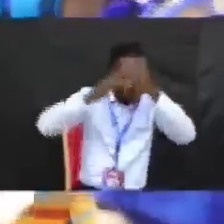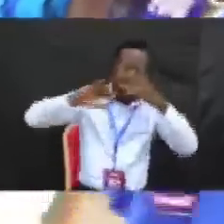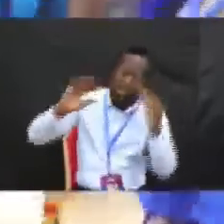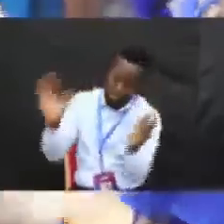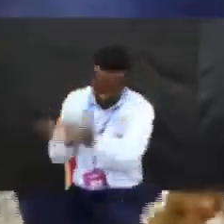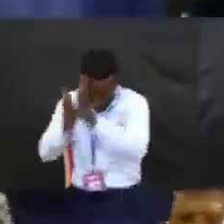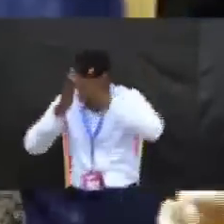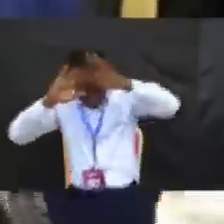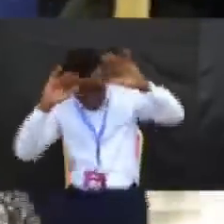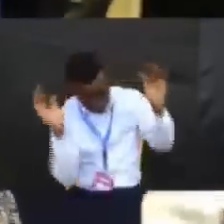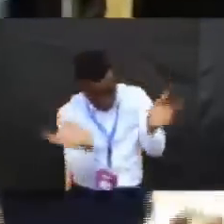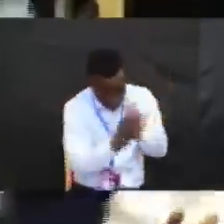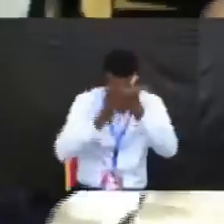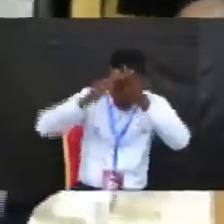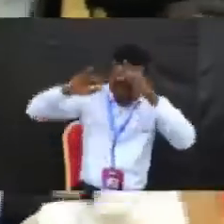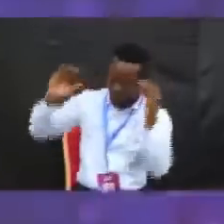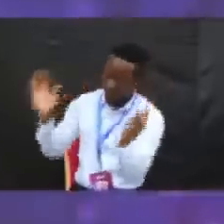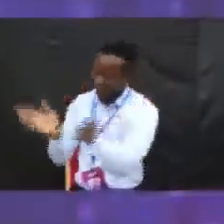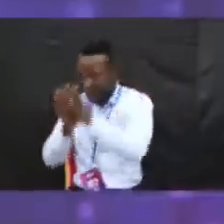Hallelujah.